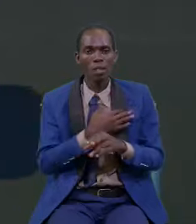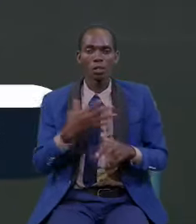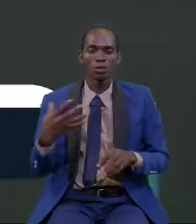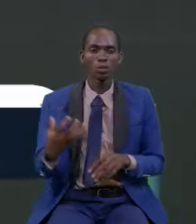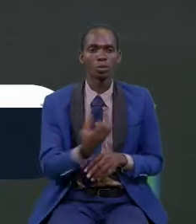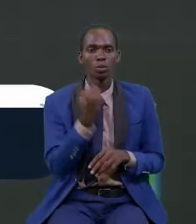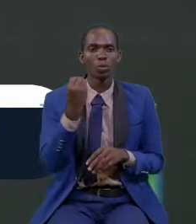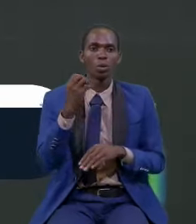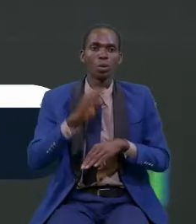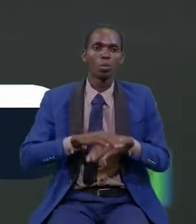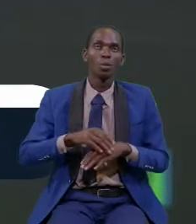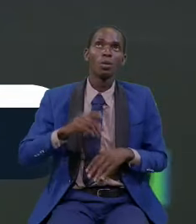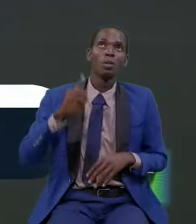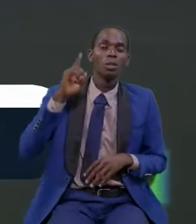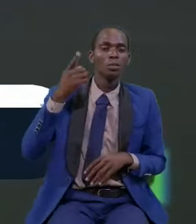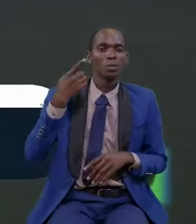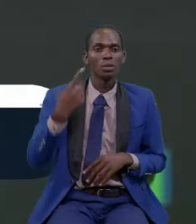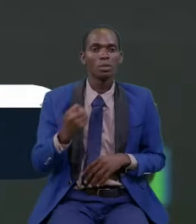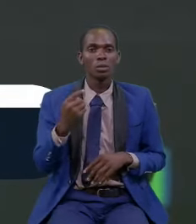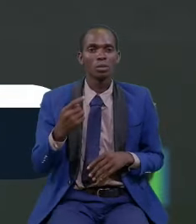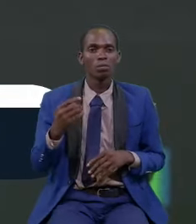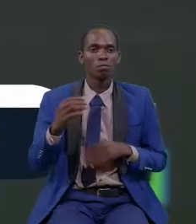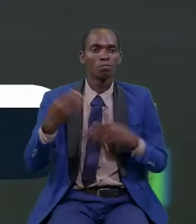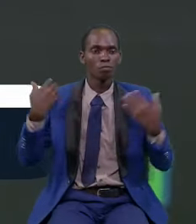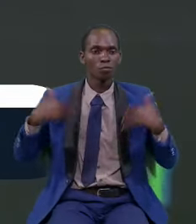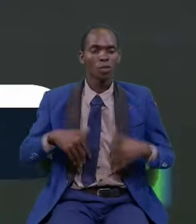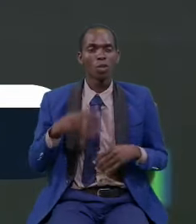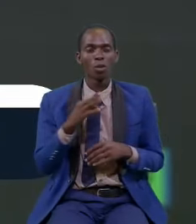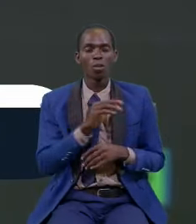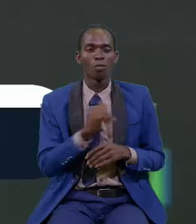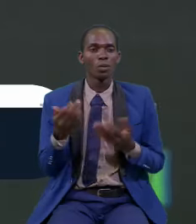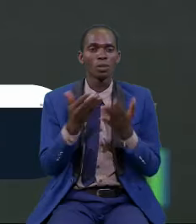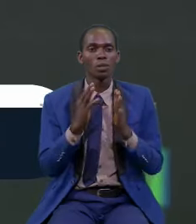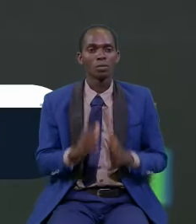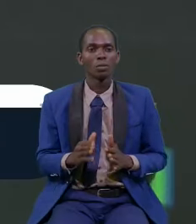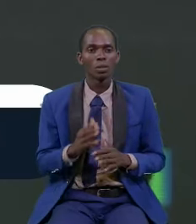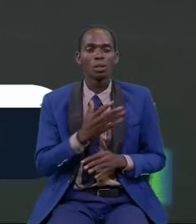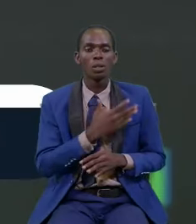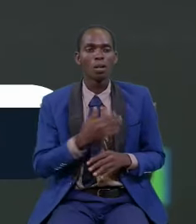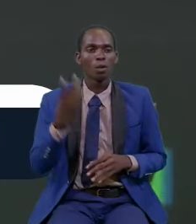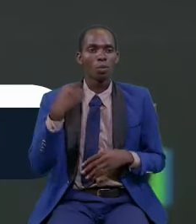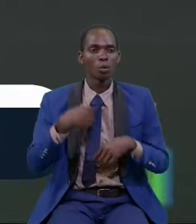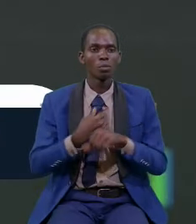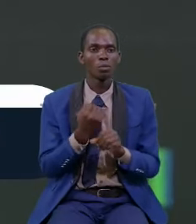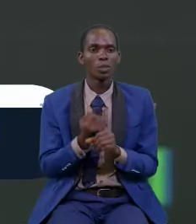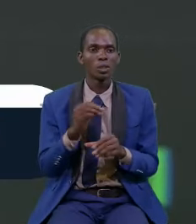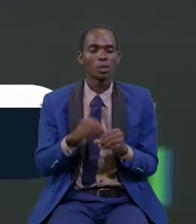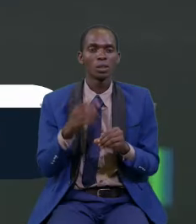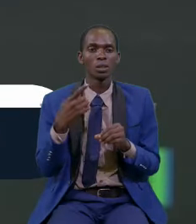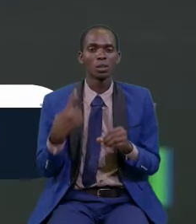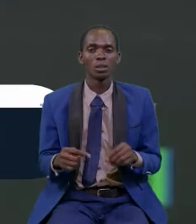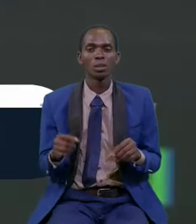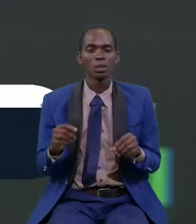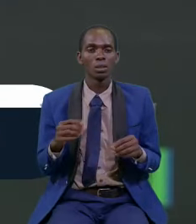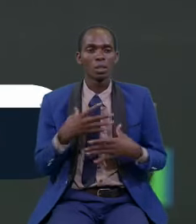him the form of a servant, and was made in the likeness of